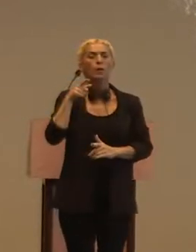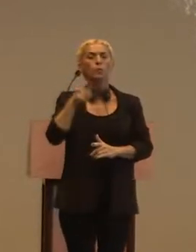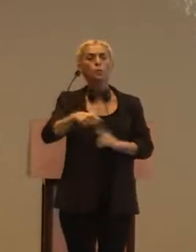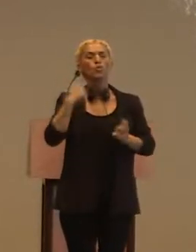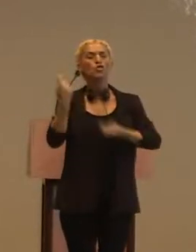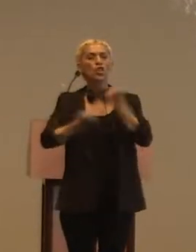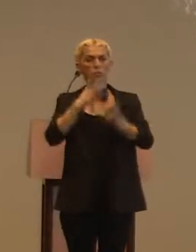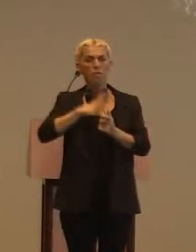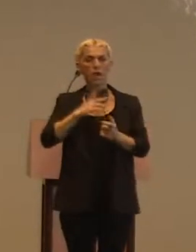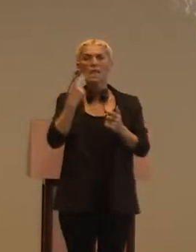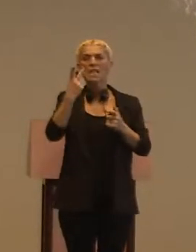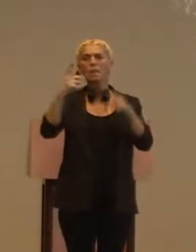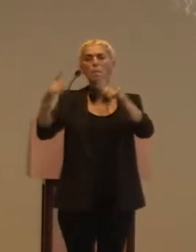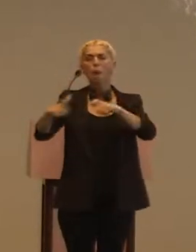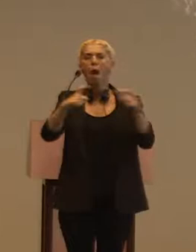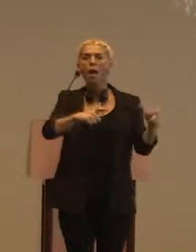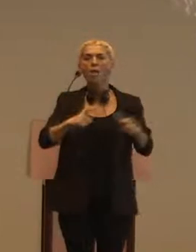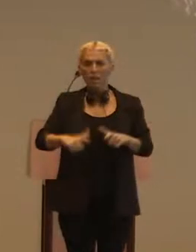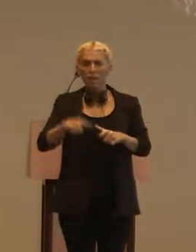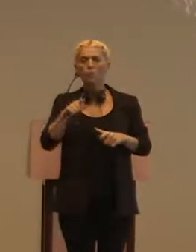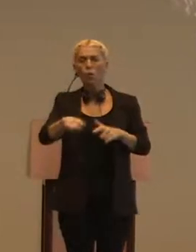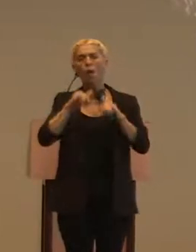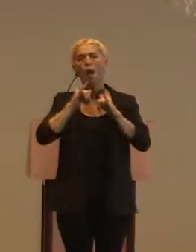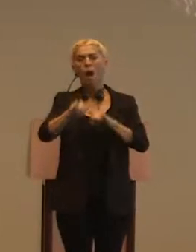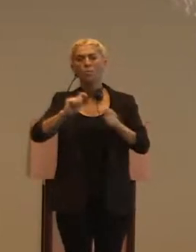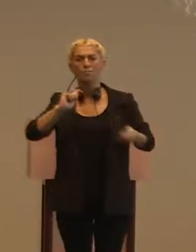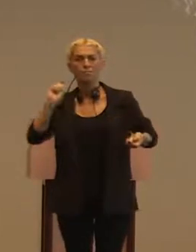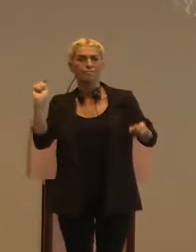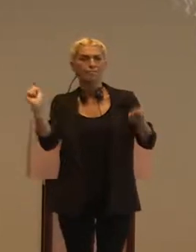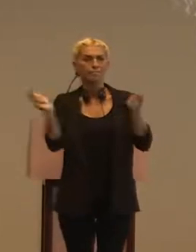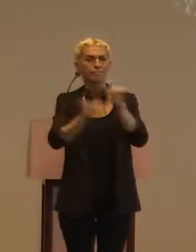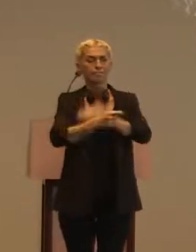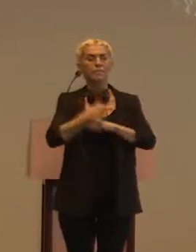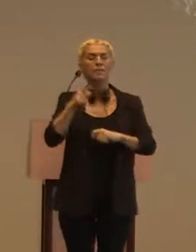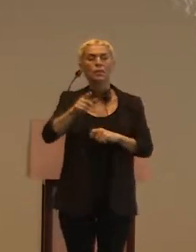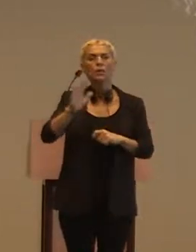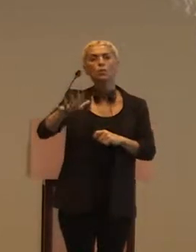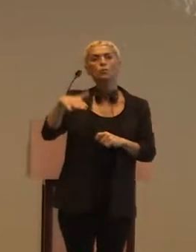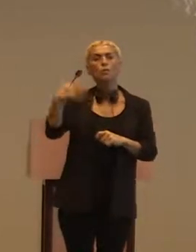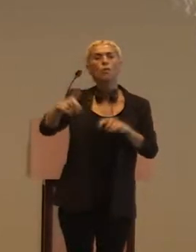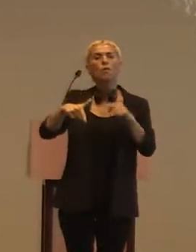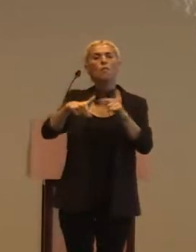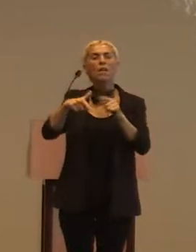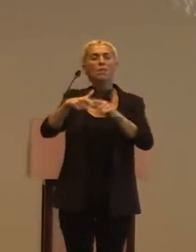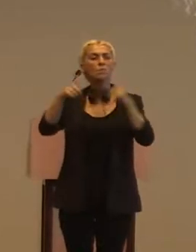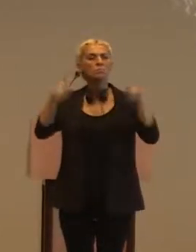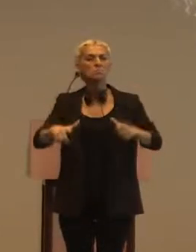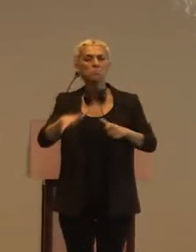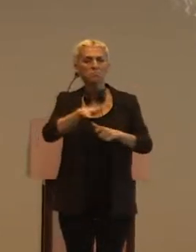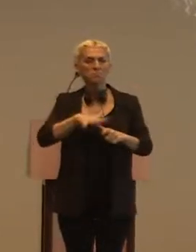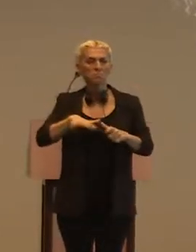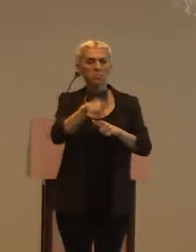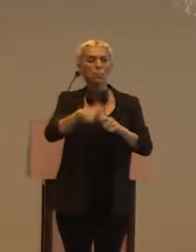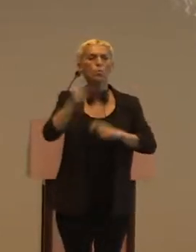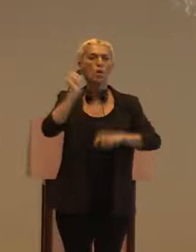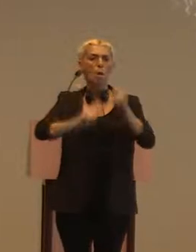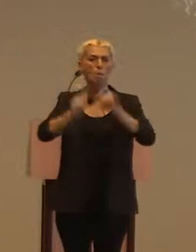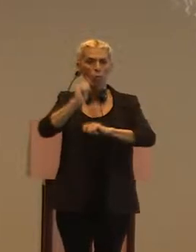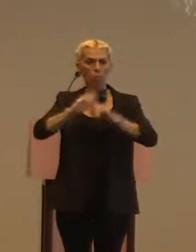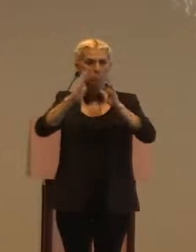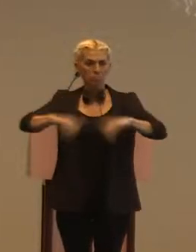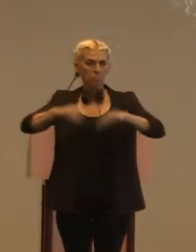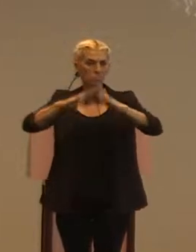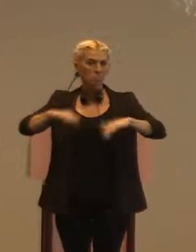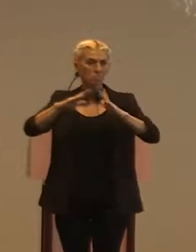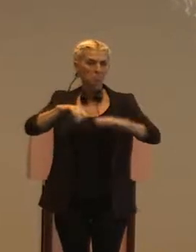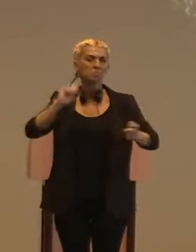there were two neighborhoods where there was no clash and they did the same there and there was this pirit kosh neighborhood they are doing the